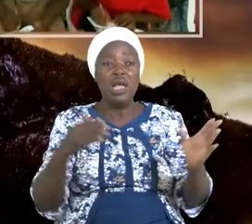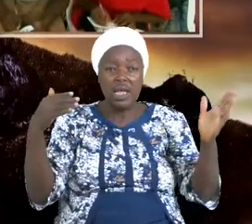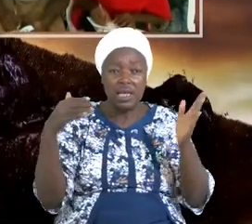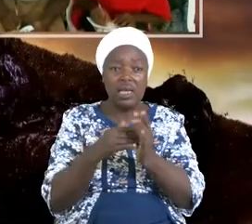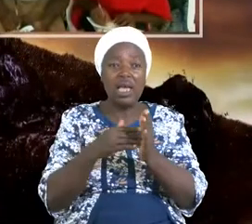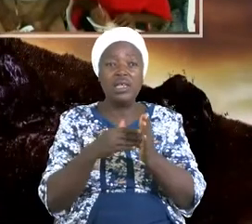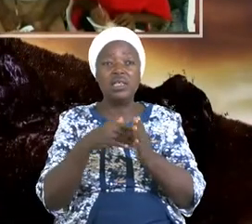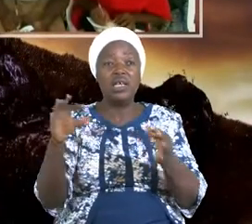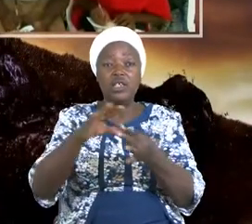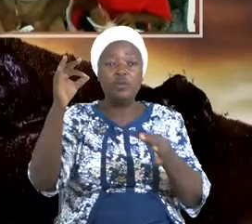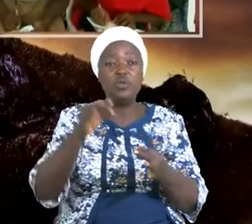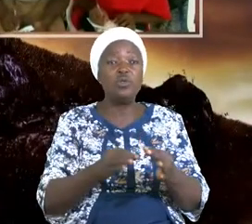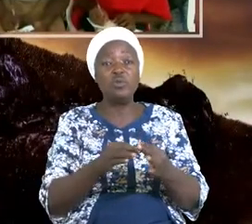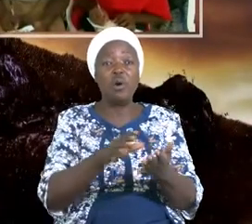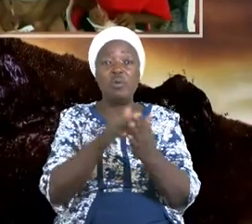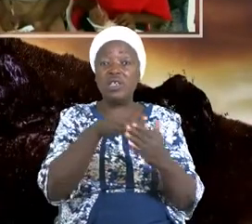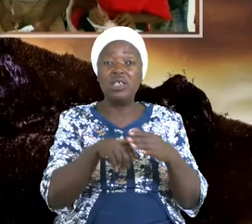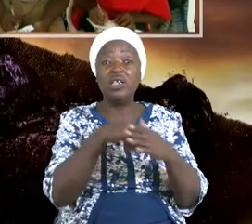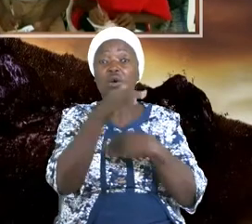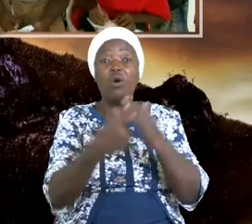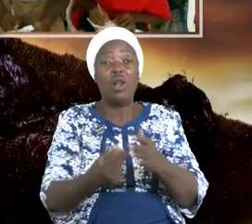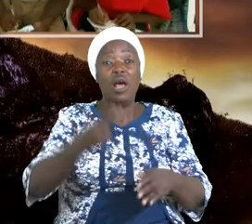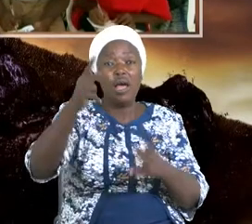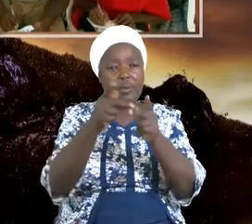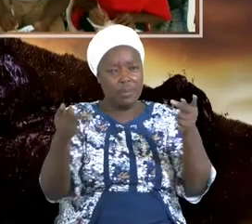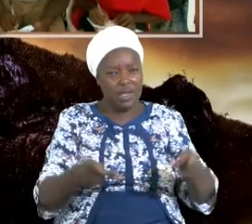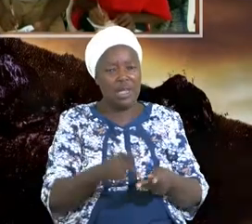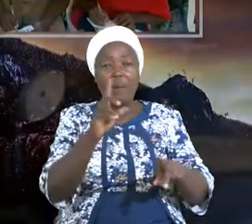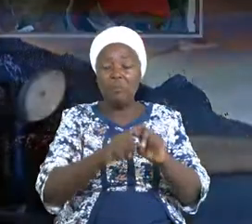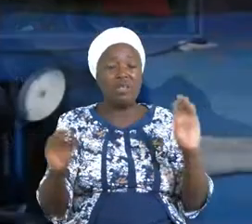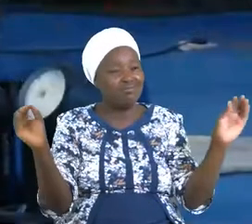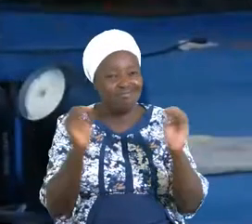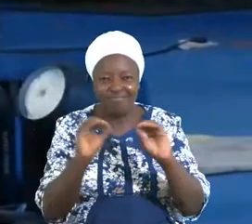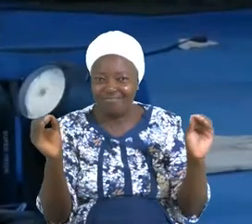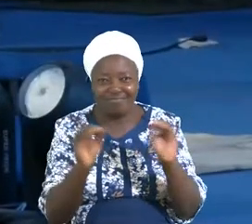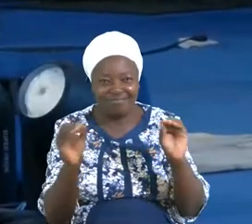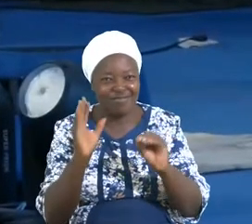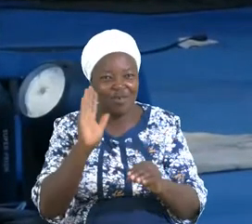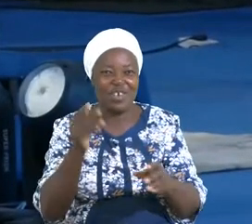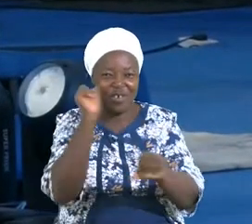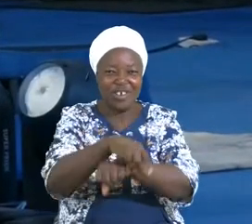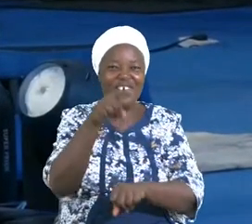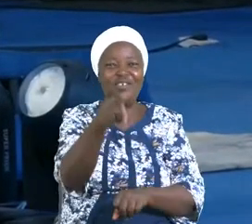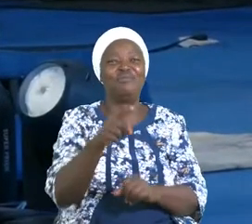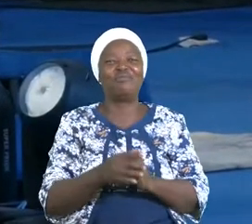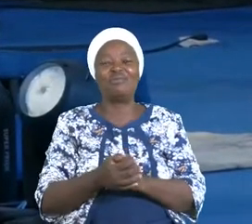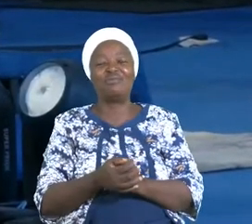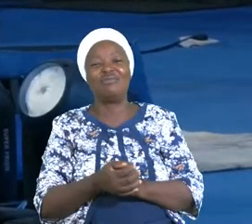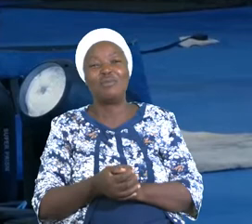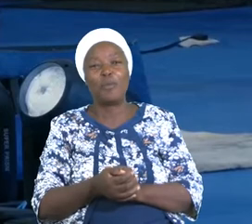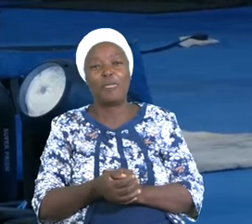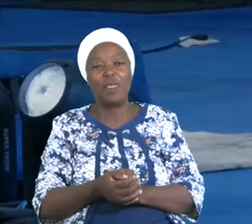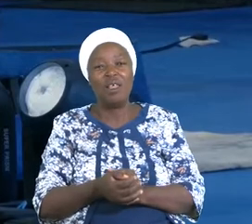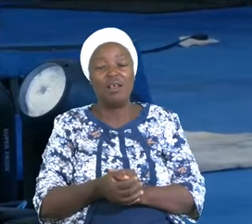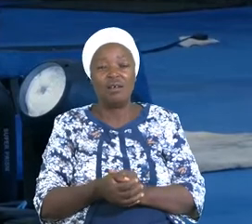spiritual wickedness in high places. But none of them will conquer you. Amen. Verse